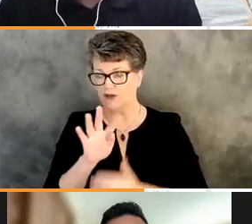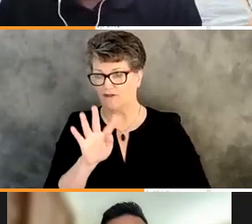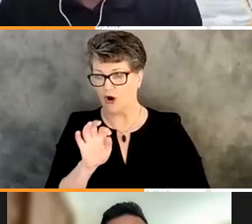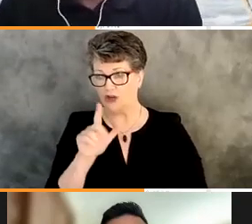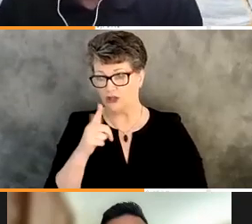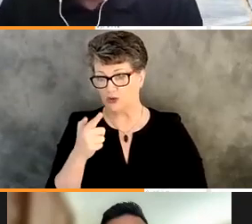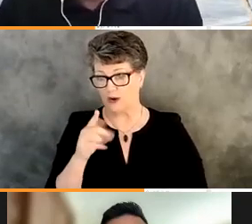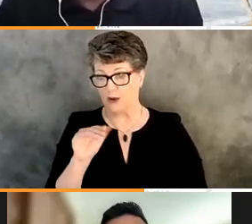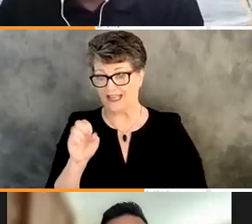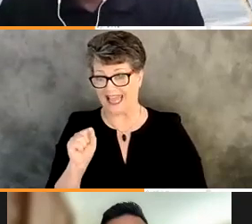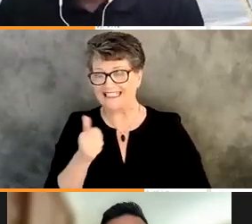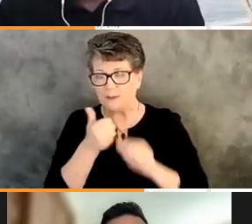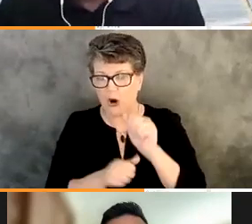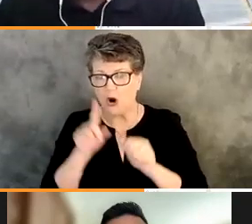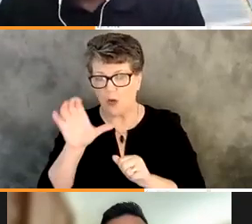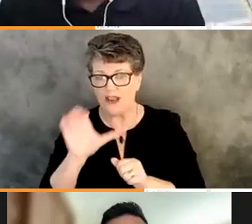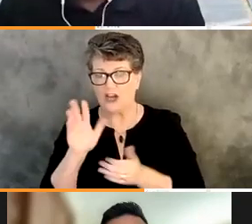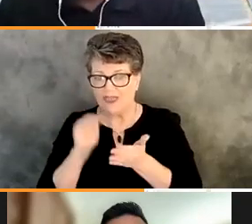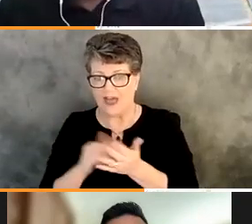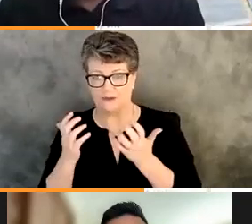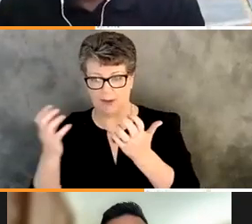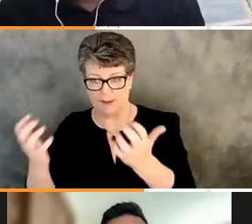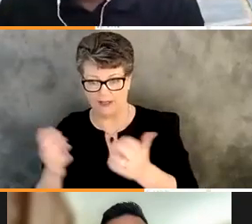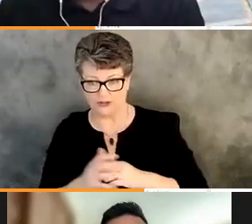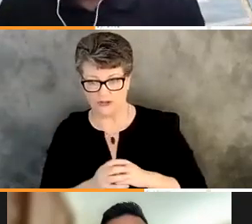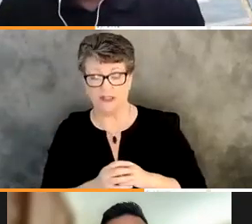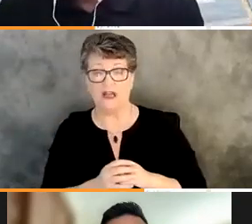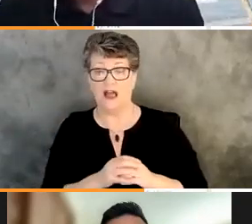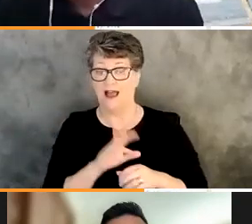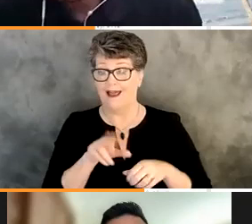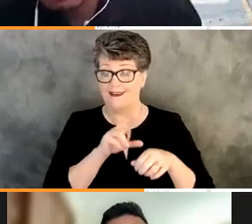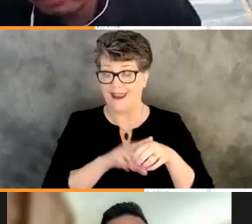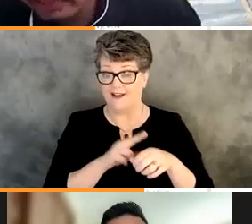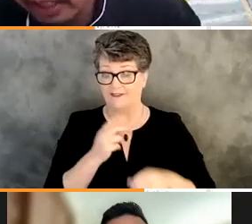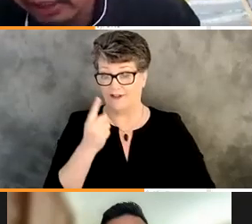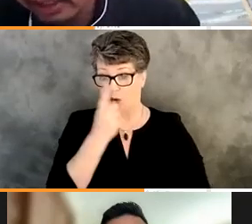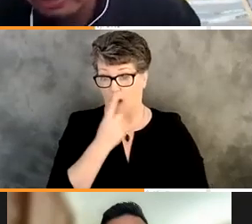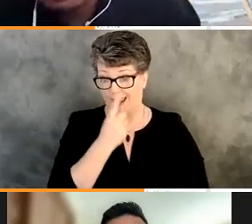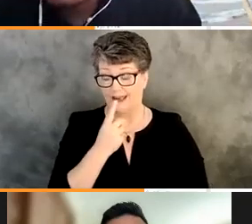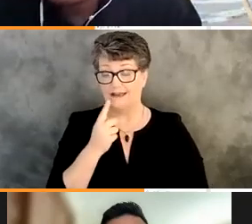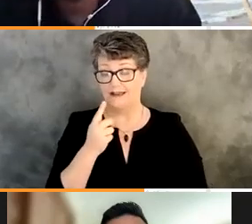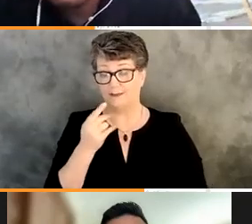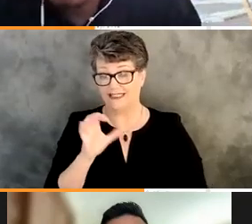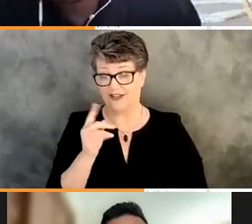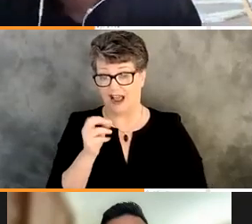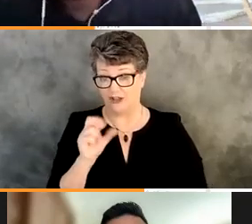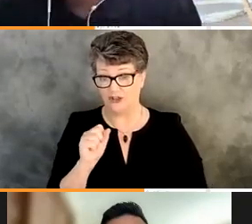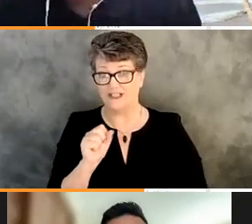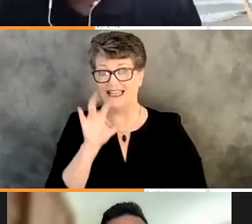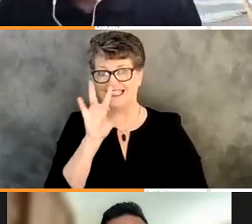7,421 cases per 100,000, and Native Hawaiian Pacific Islanders is around